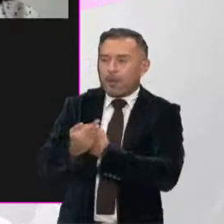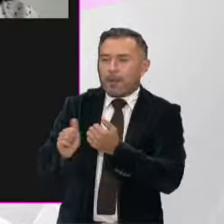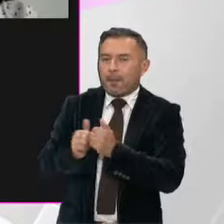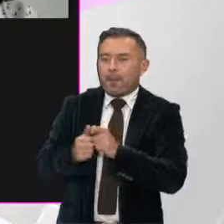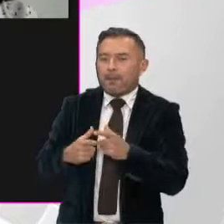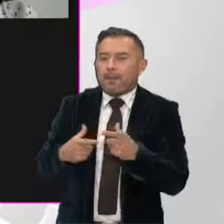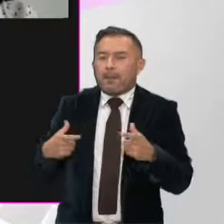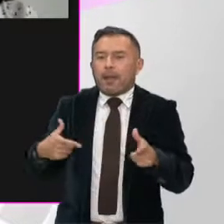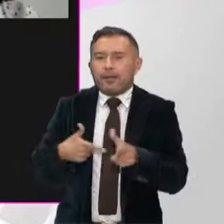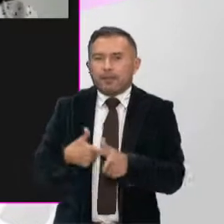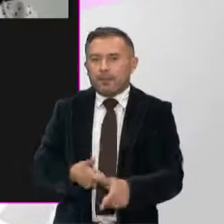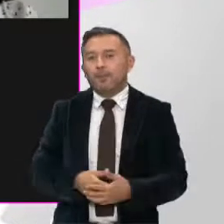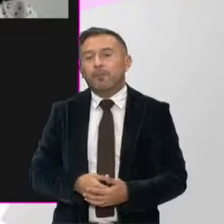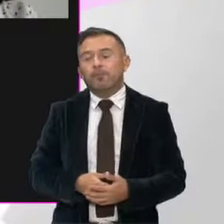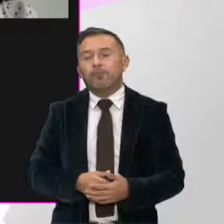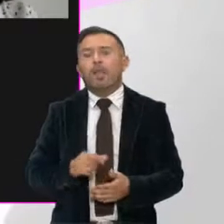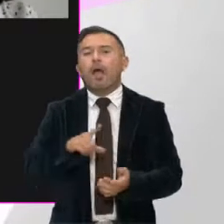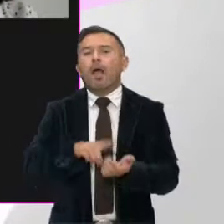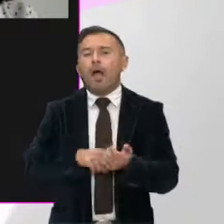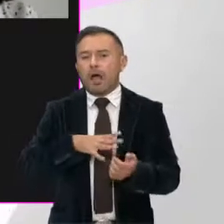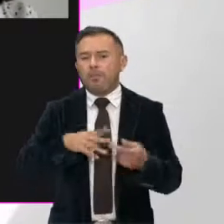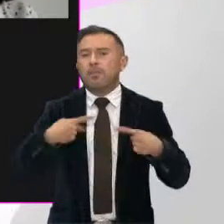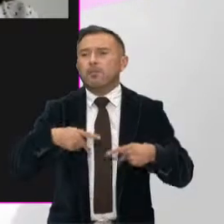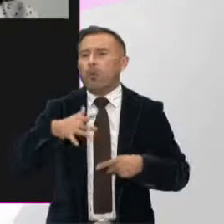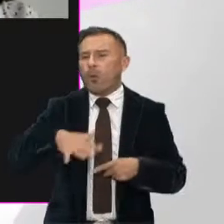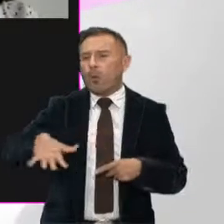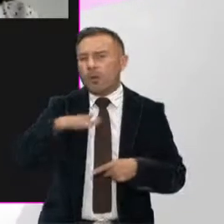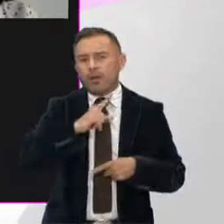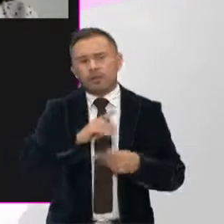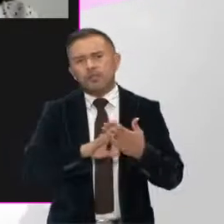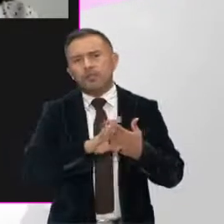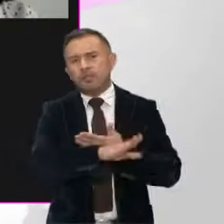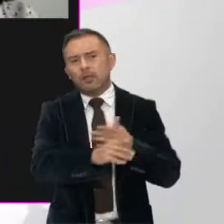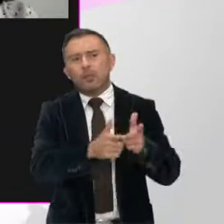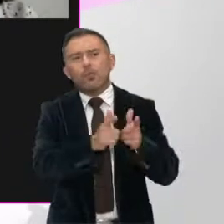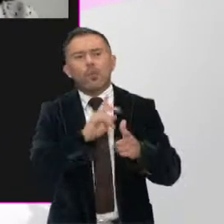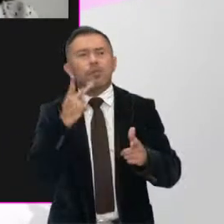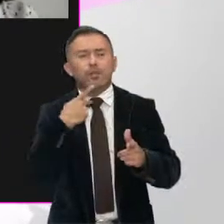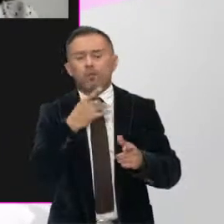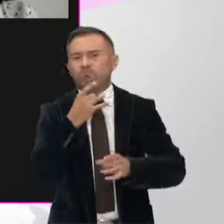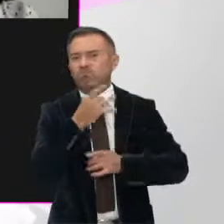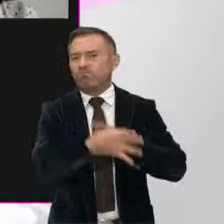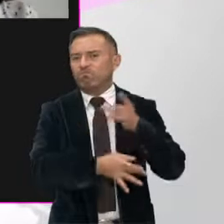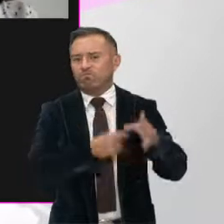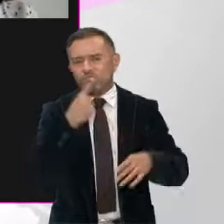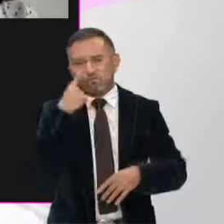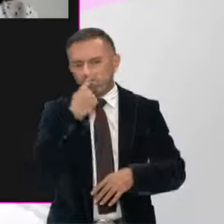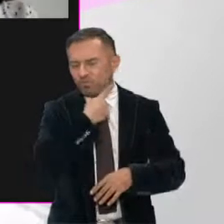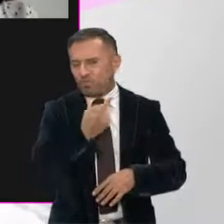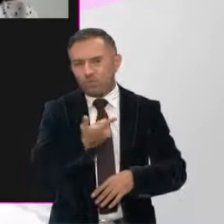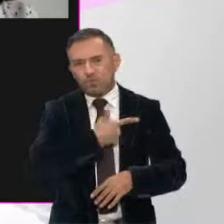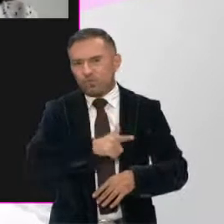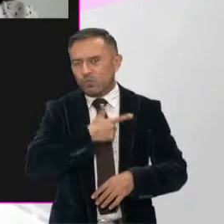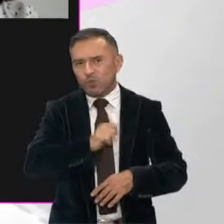of survival. There's also that citizens are against